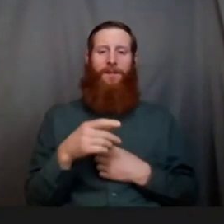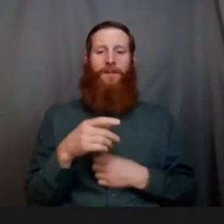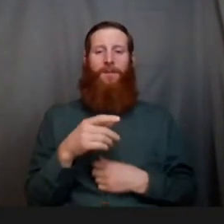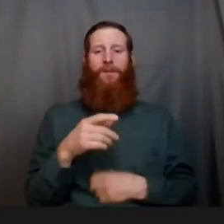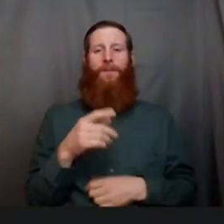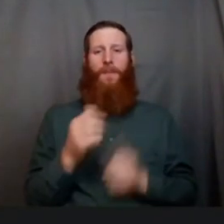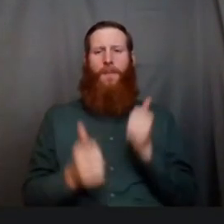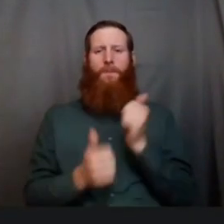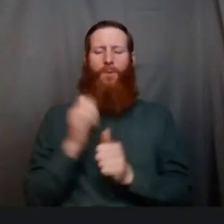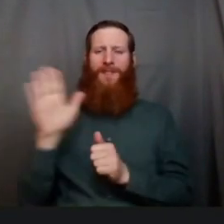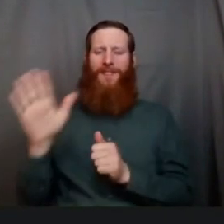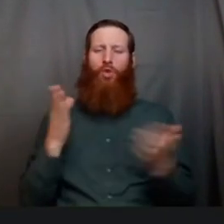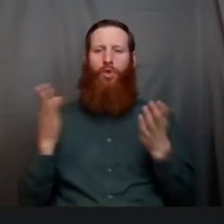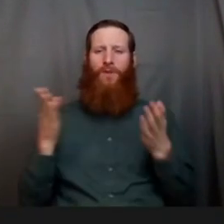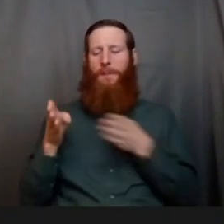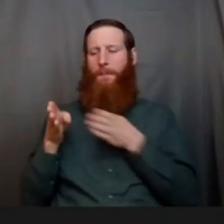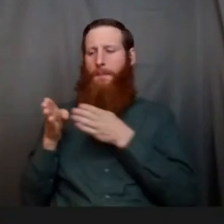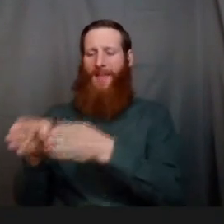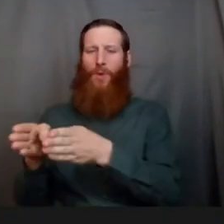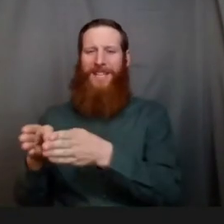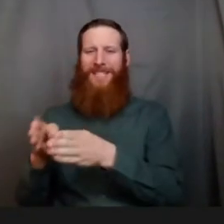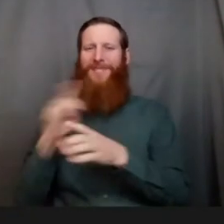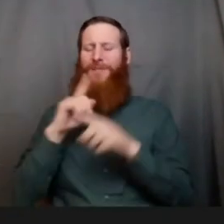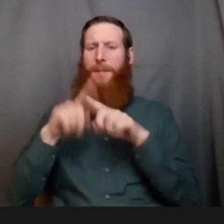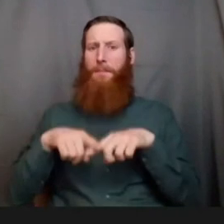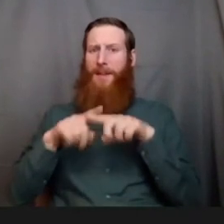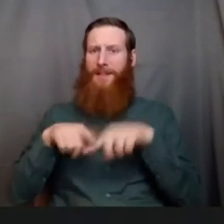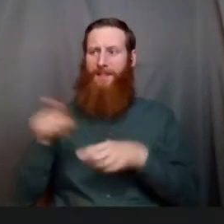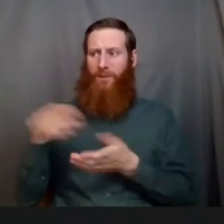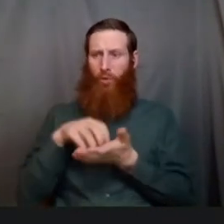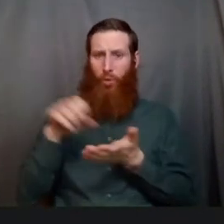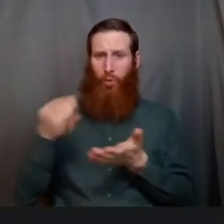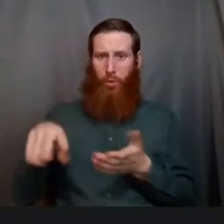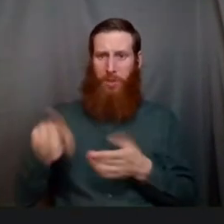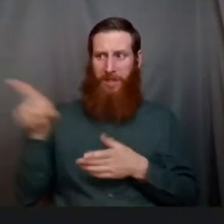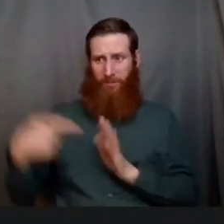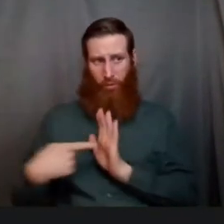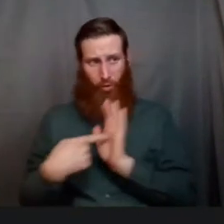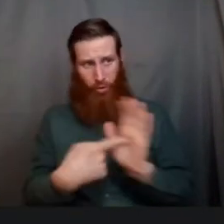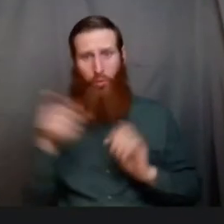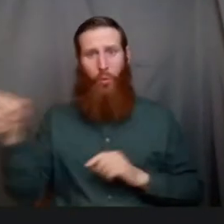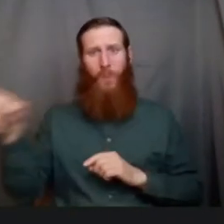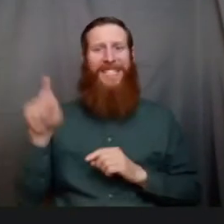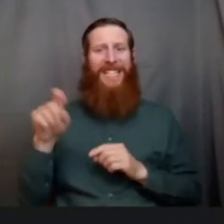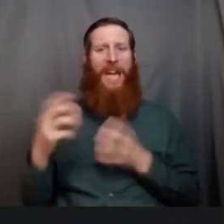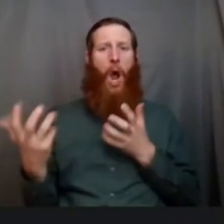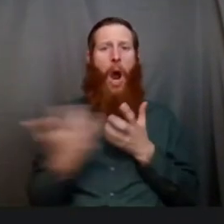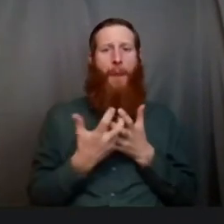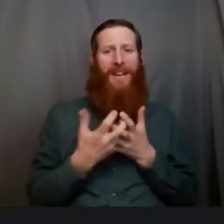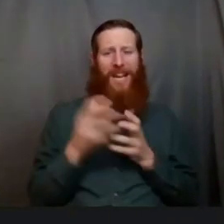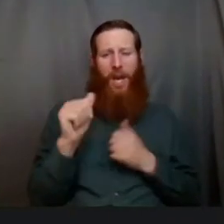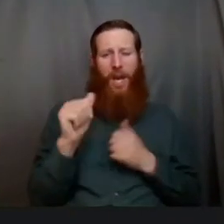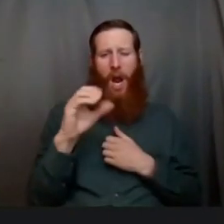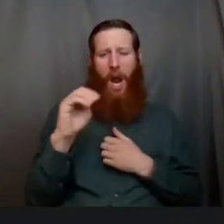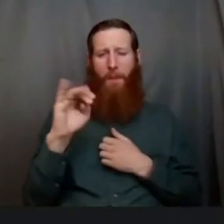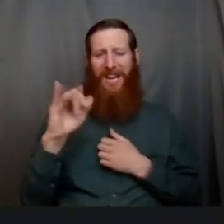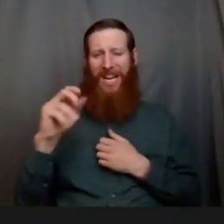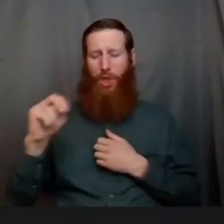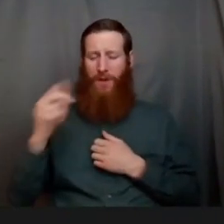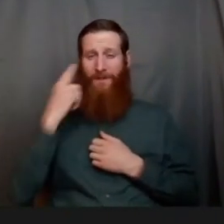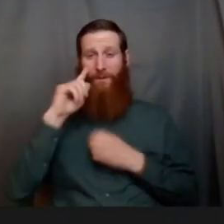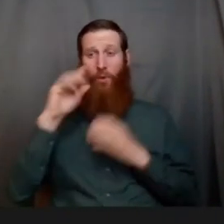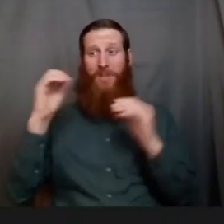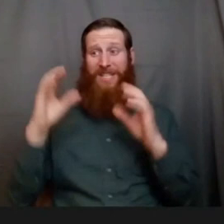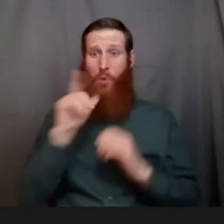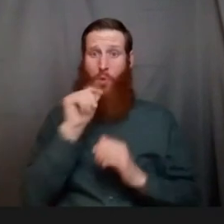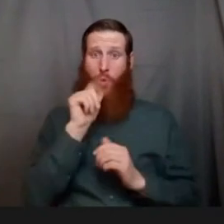So most, depending on whether the students indicated that they needed an accommodation. So for teachers that actually have indicated that